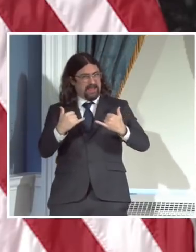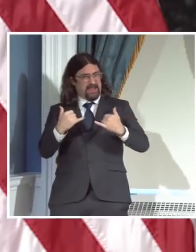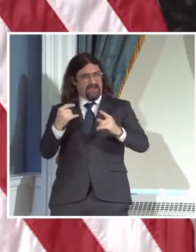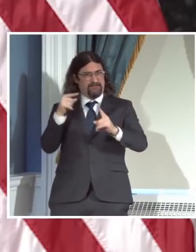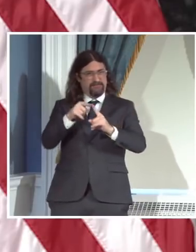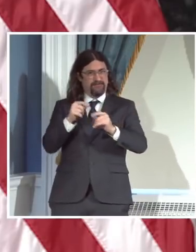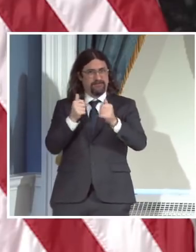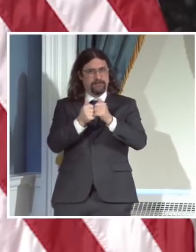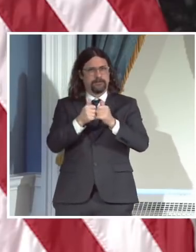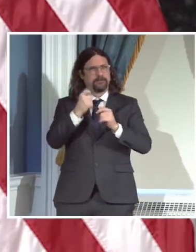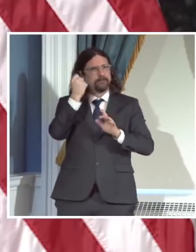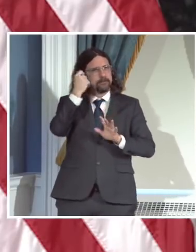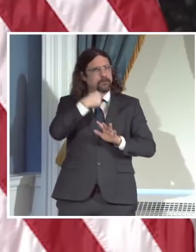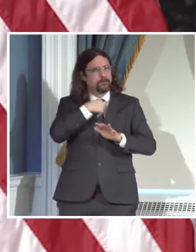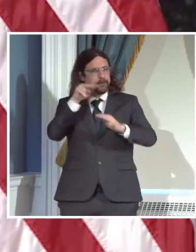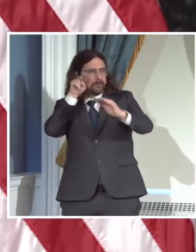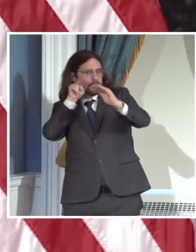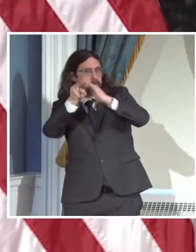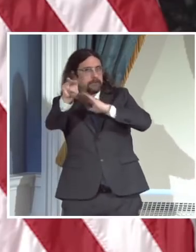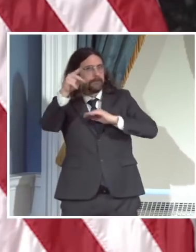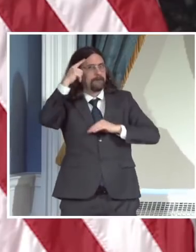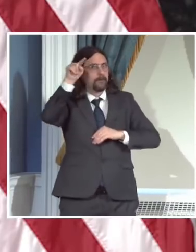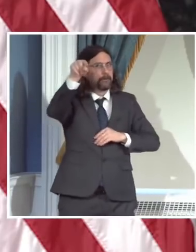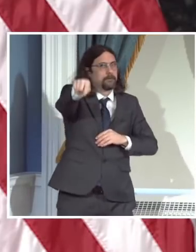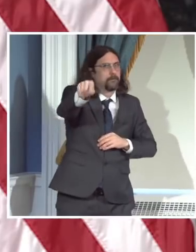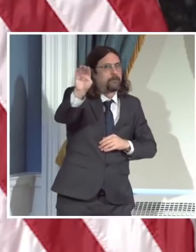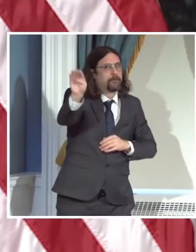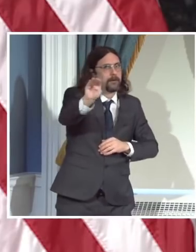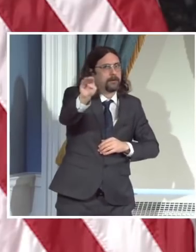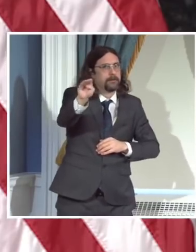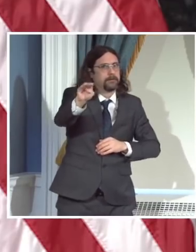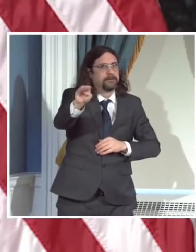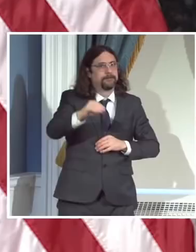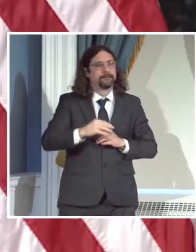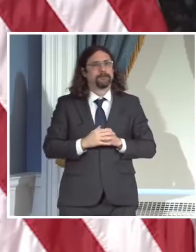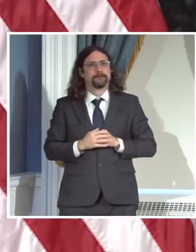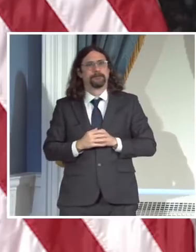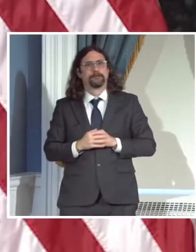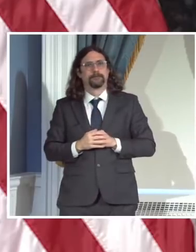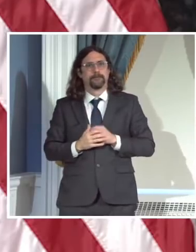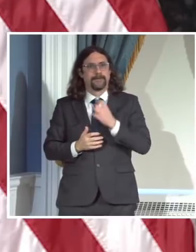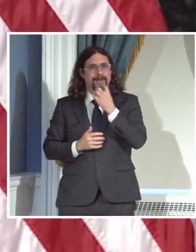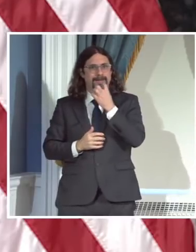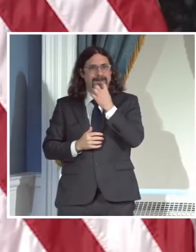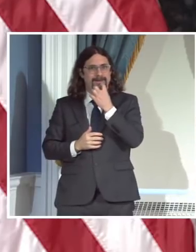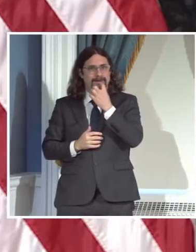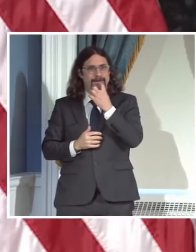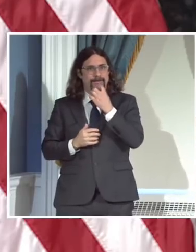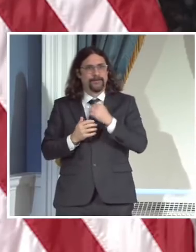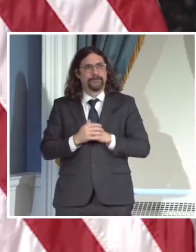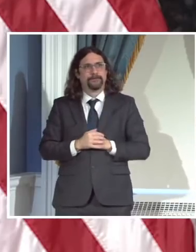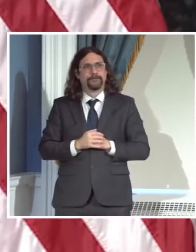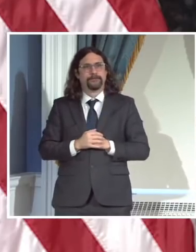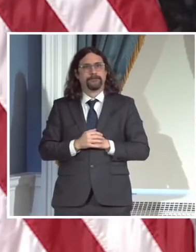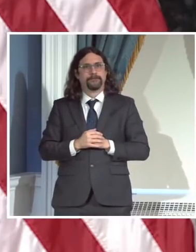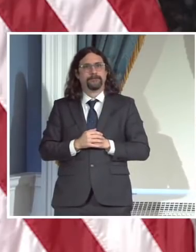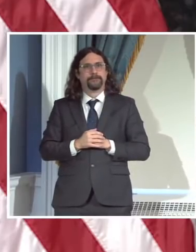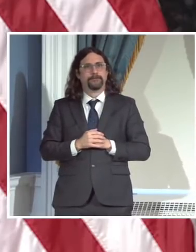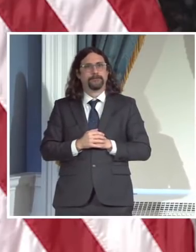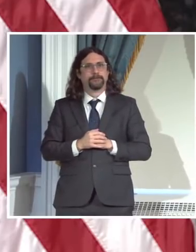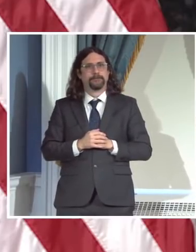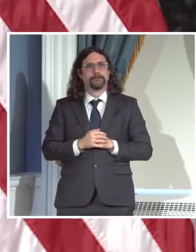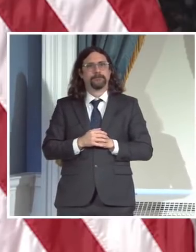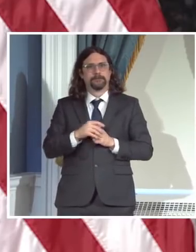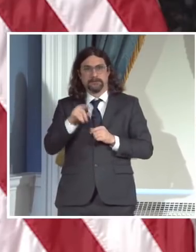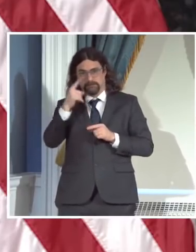Monday, we still need 3.3 million N95 masks to come in by